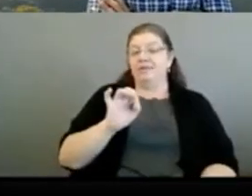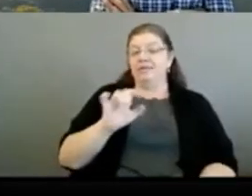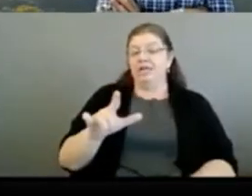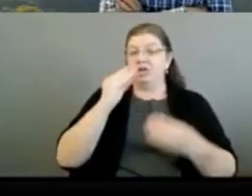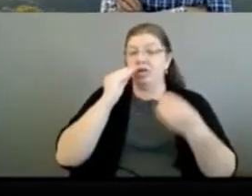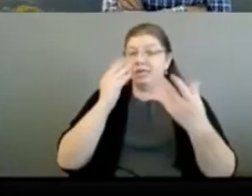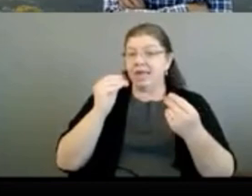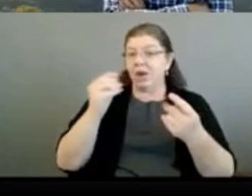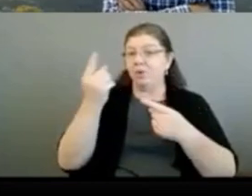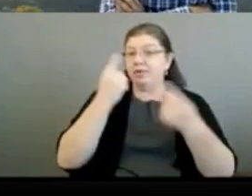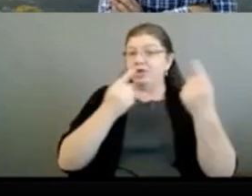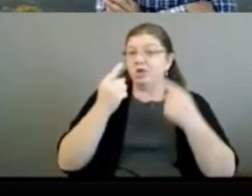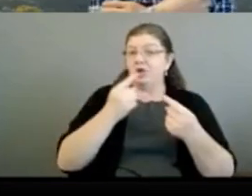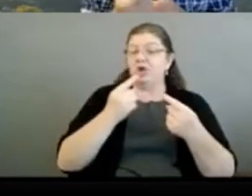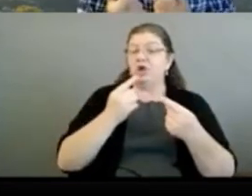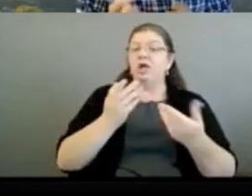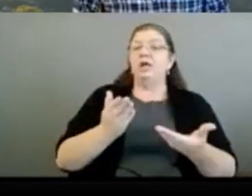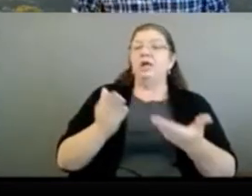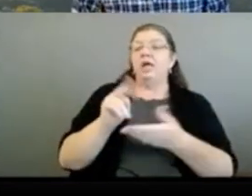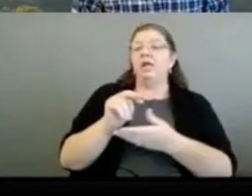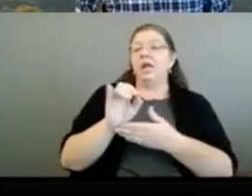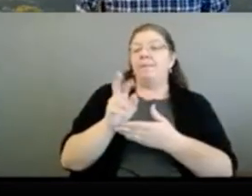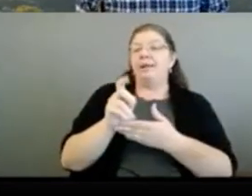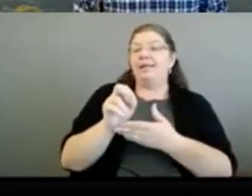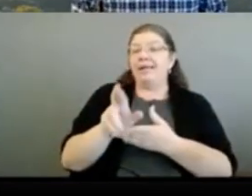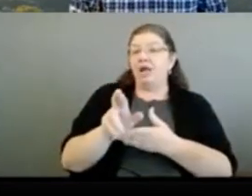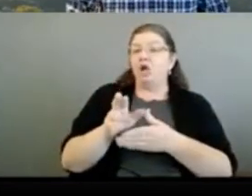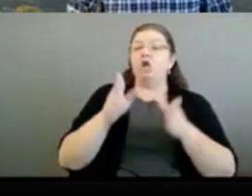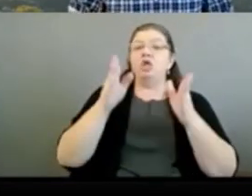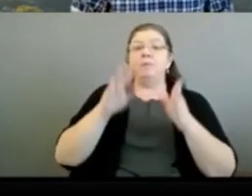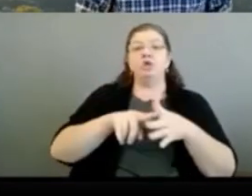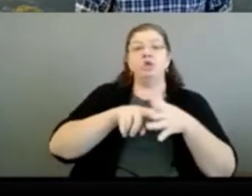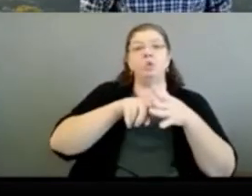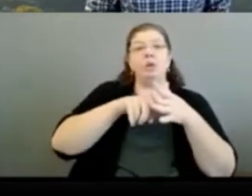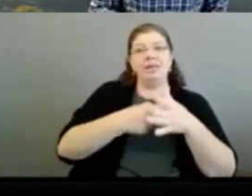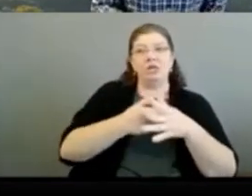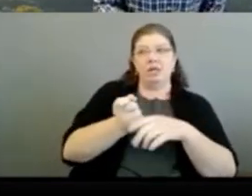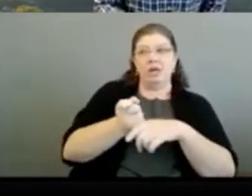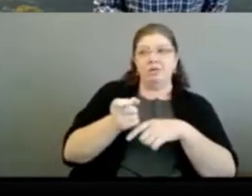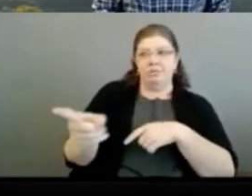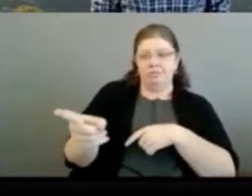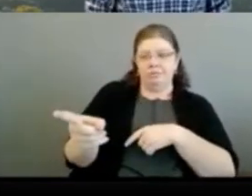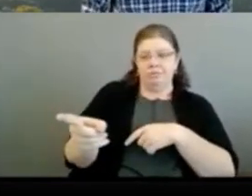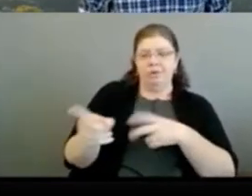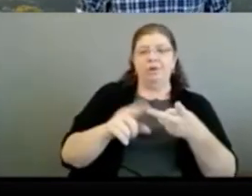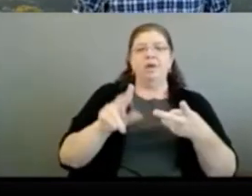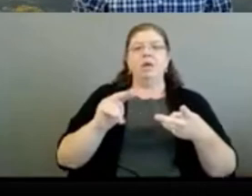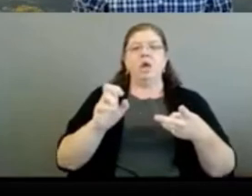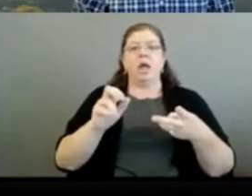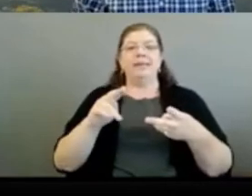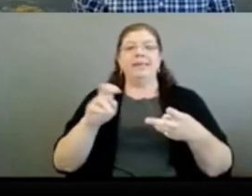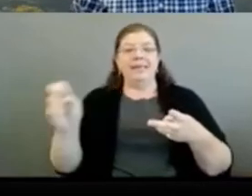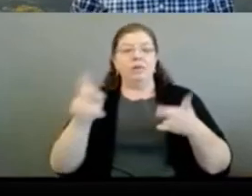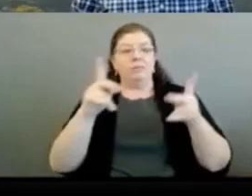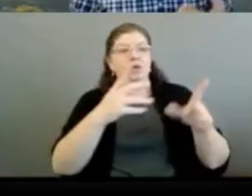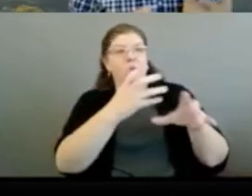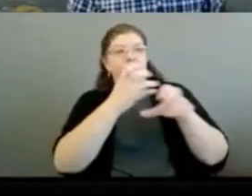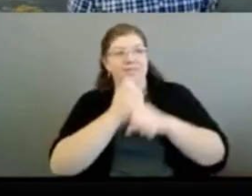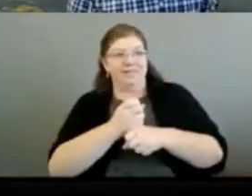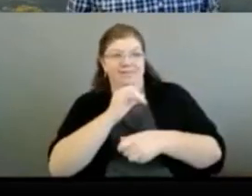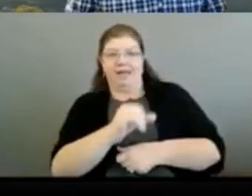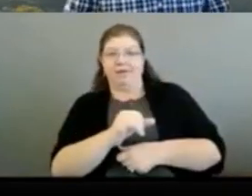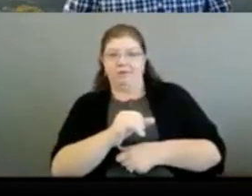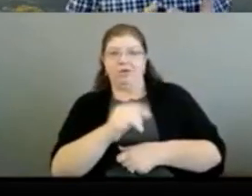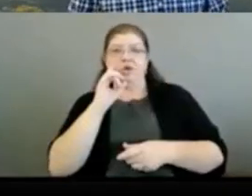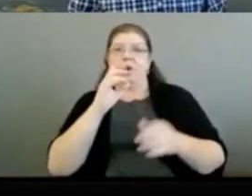can consider the nominator to be the person who initiated or sent an interaction. And the nominee could be the person who was the recipient of the interaction. So if we're